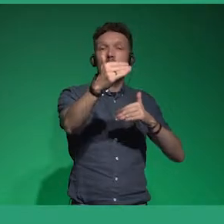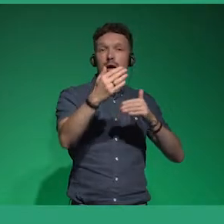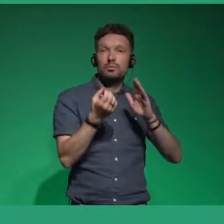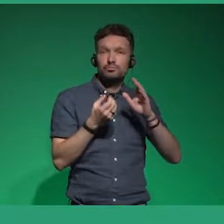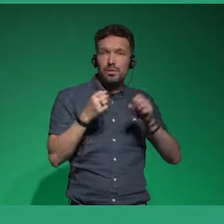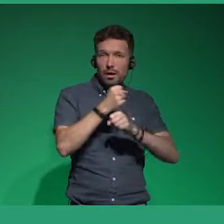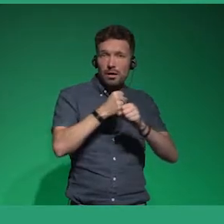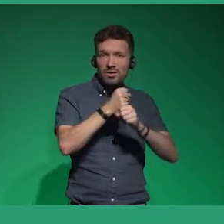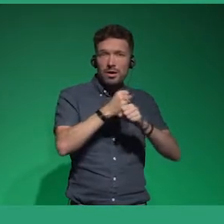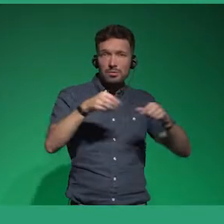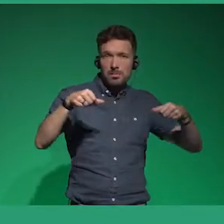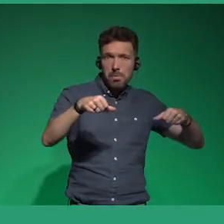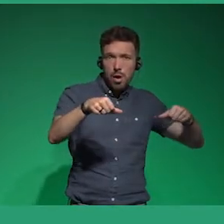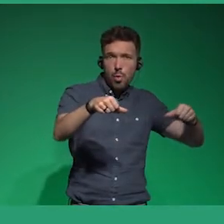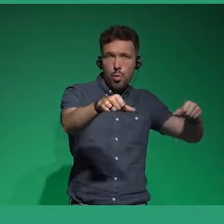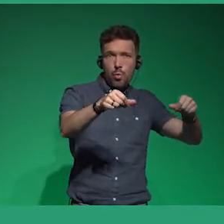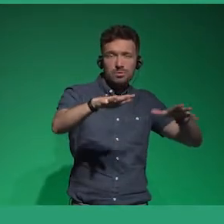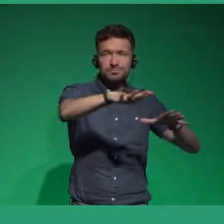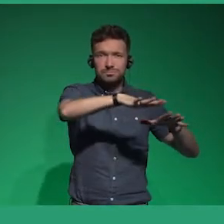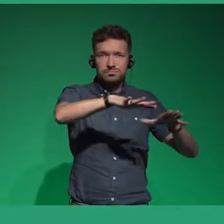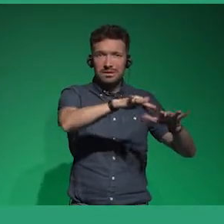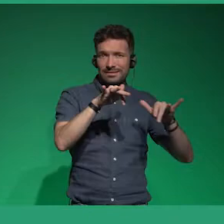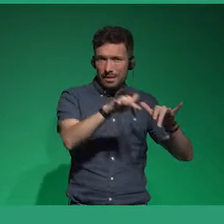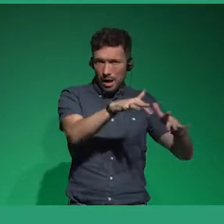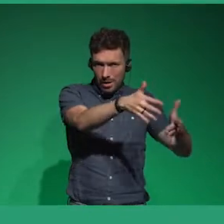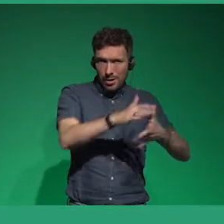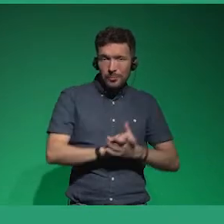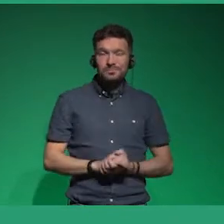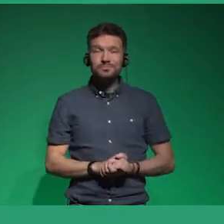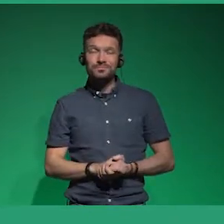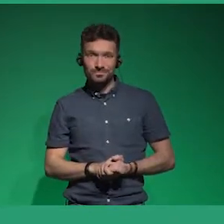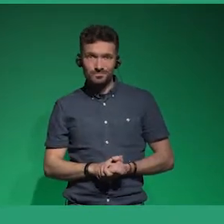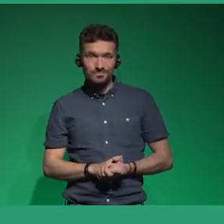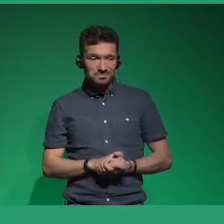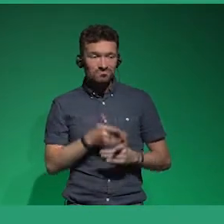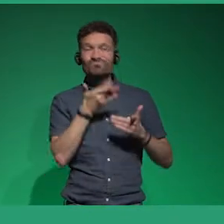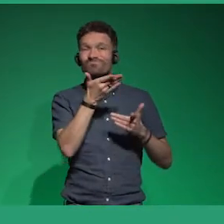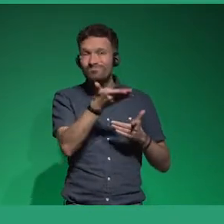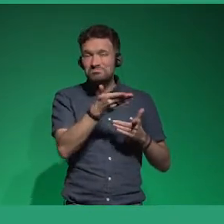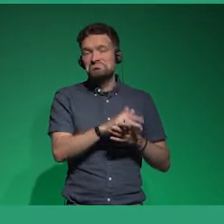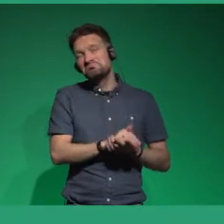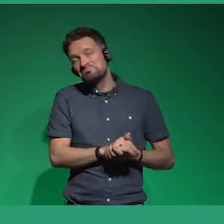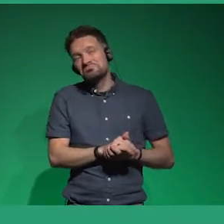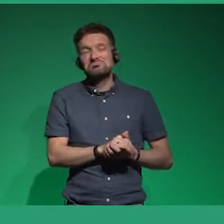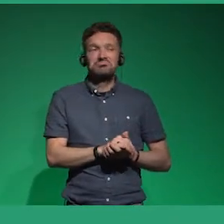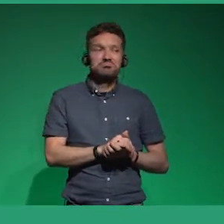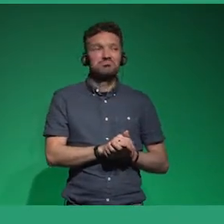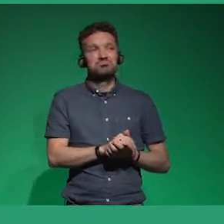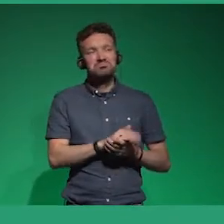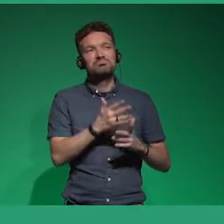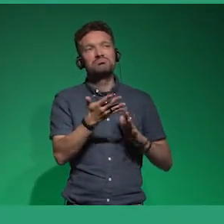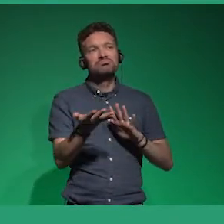same like the reason also why the Göttingen have the like purpose of